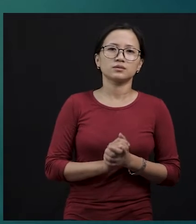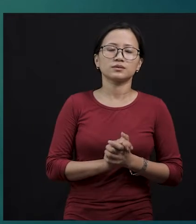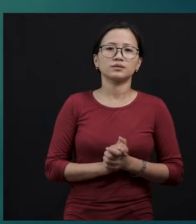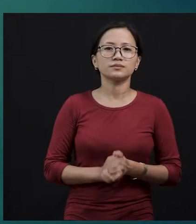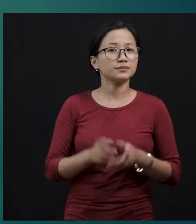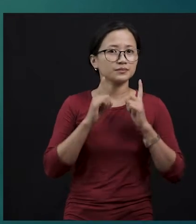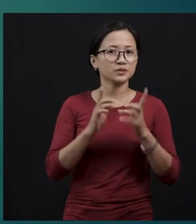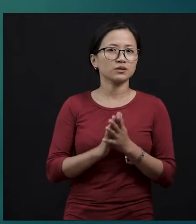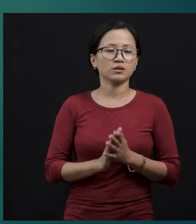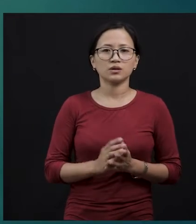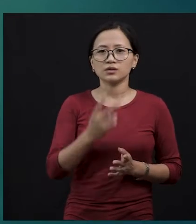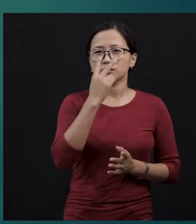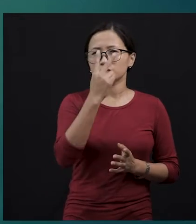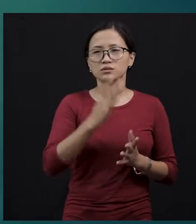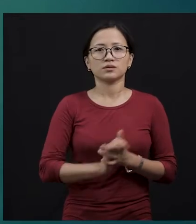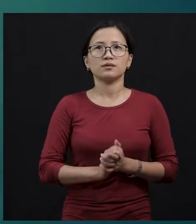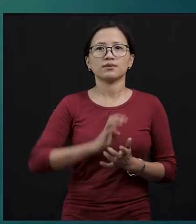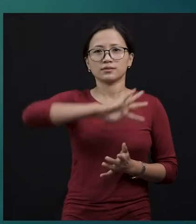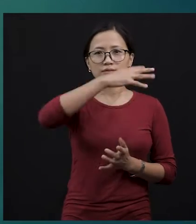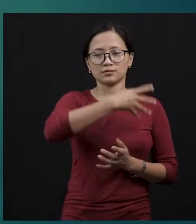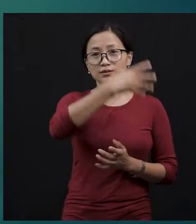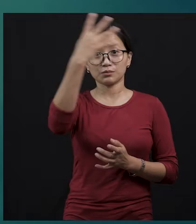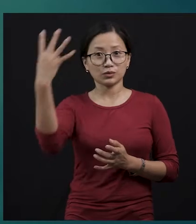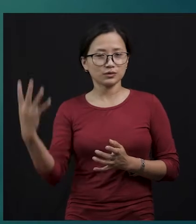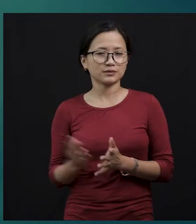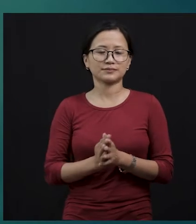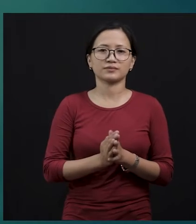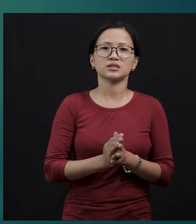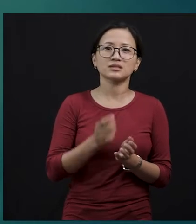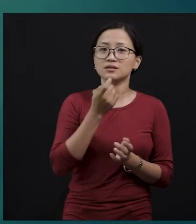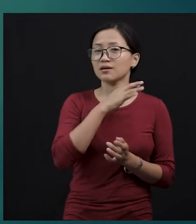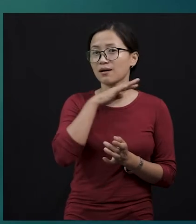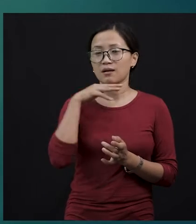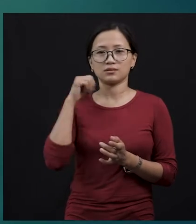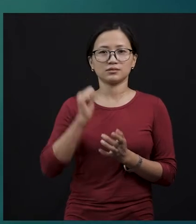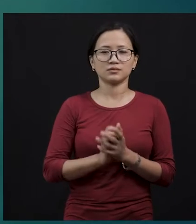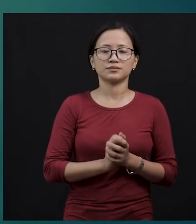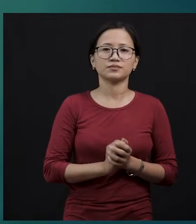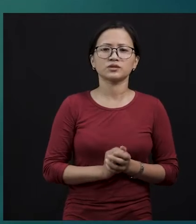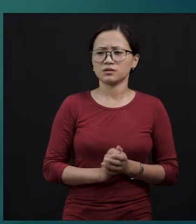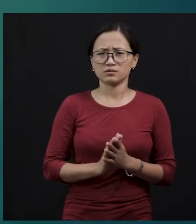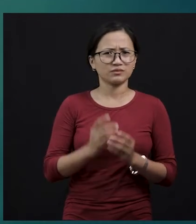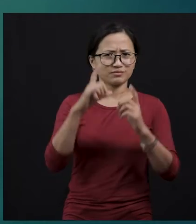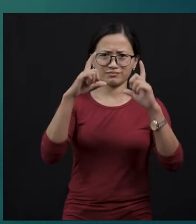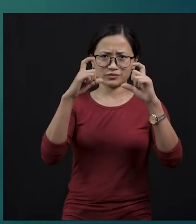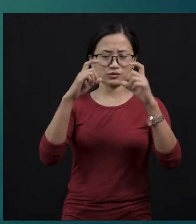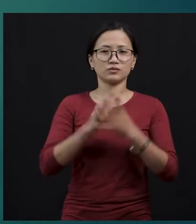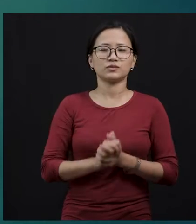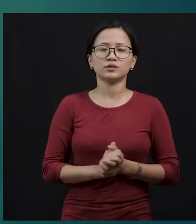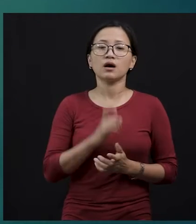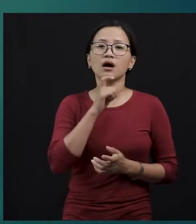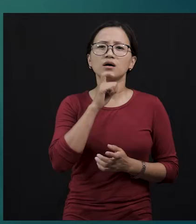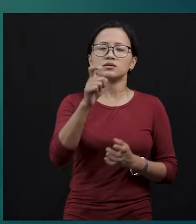it? But whenever you see rainbows, you would like to take photographs. Even if you don't have your own mobile phones, you might even